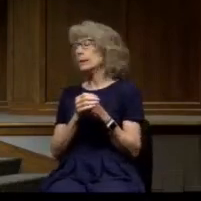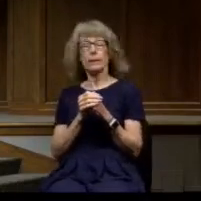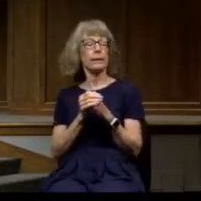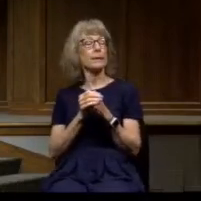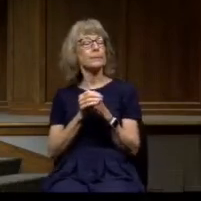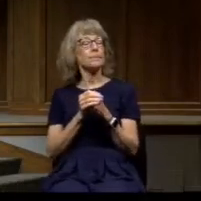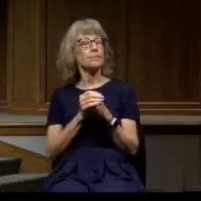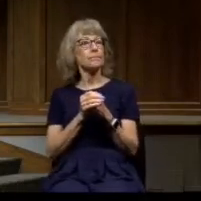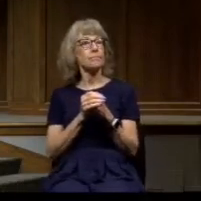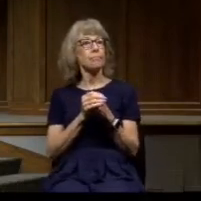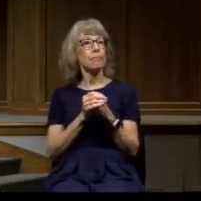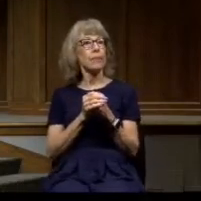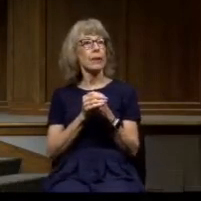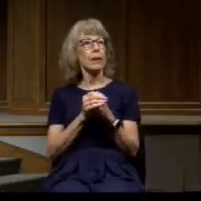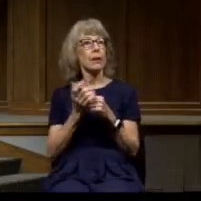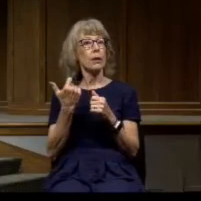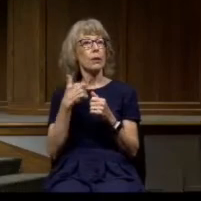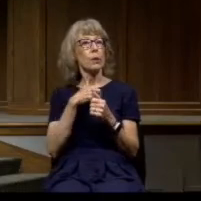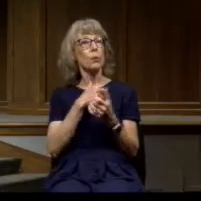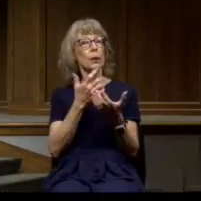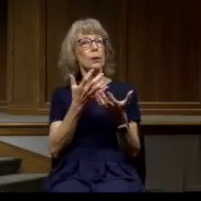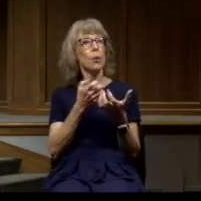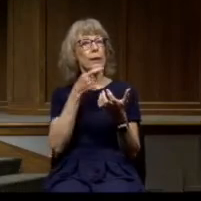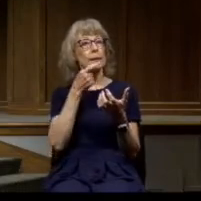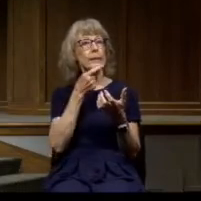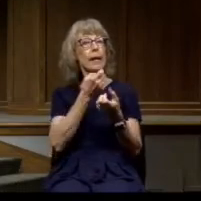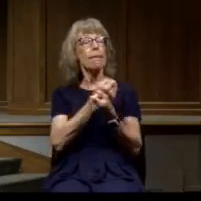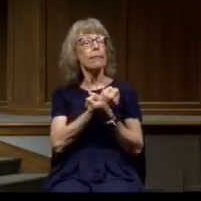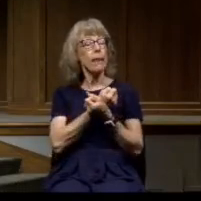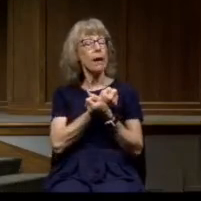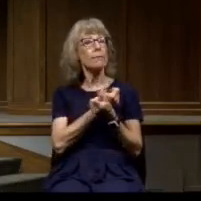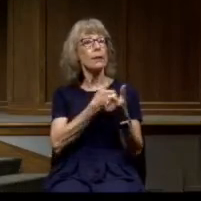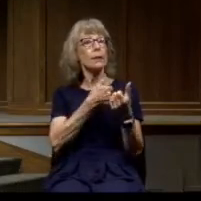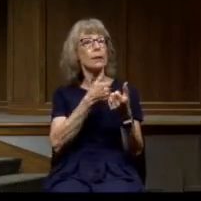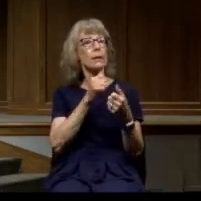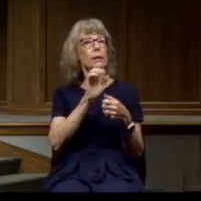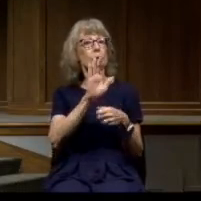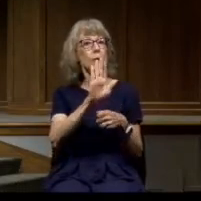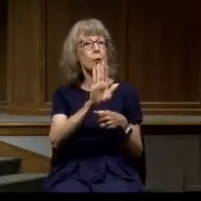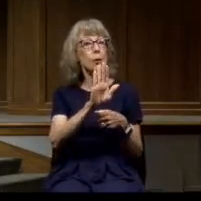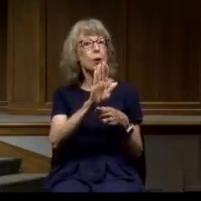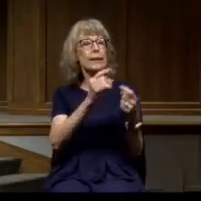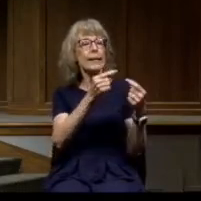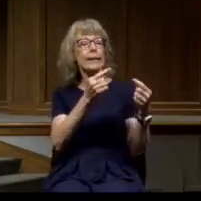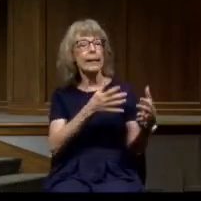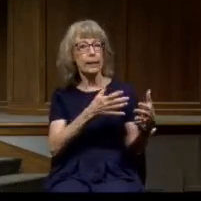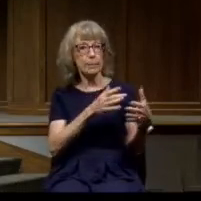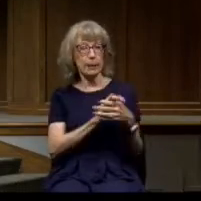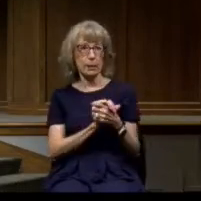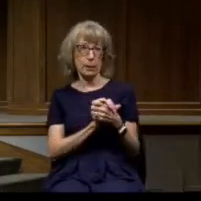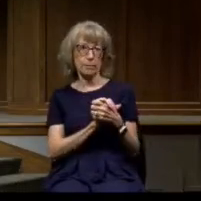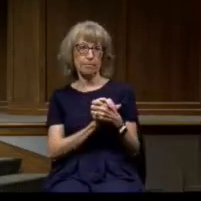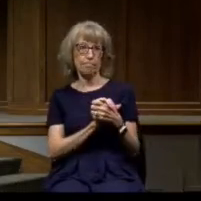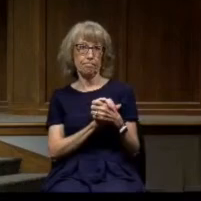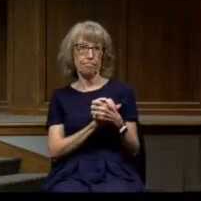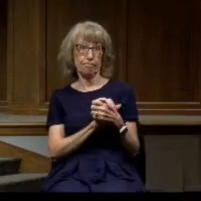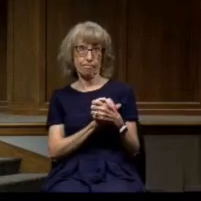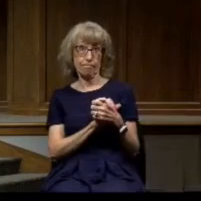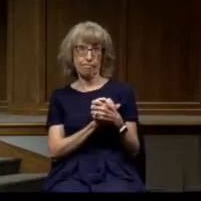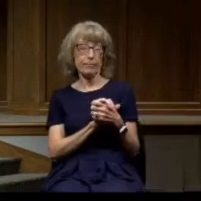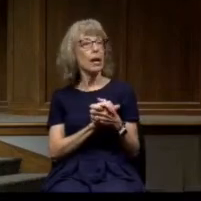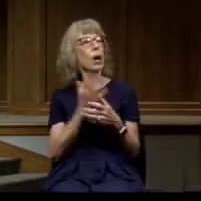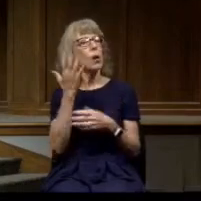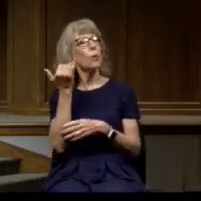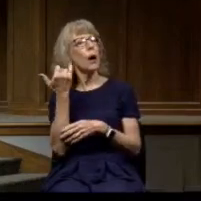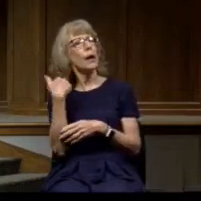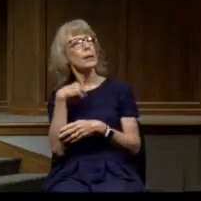we're taking on love one another. So say these three words with me: love your enemies. Now, does anybody have any guess as to